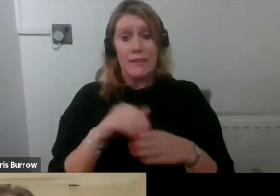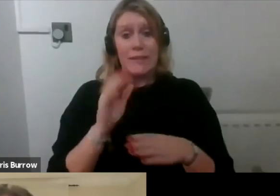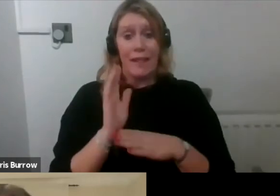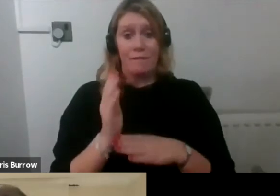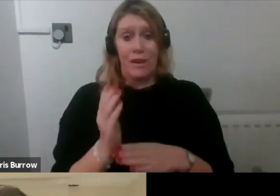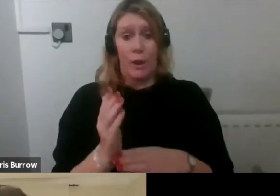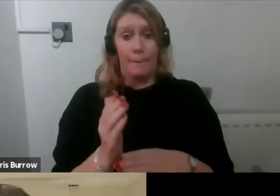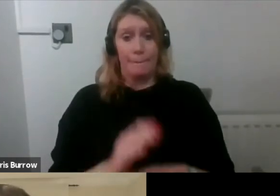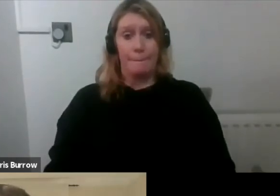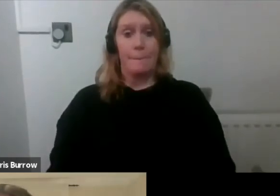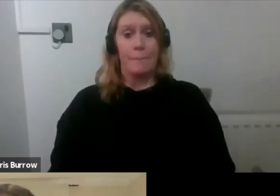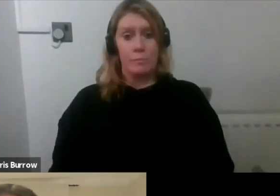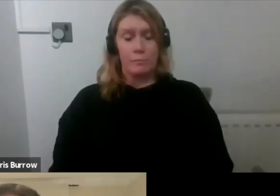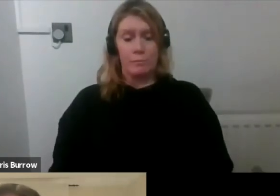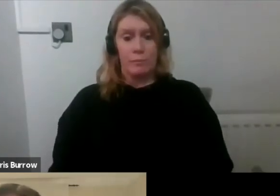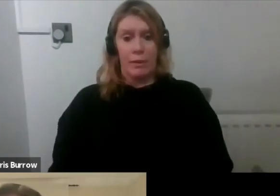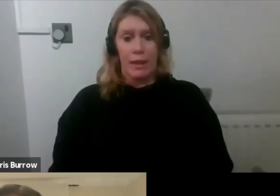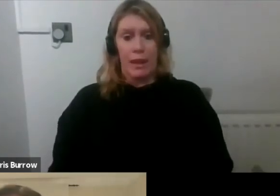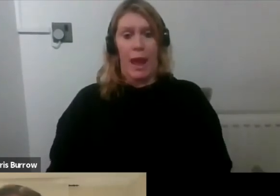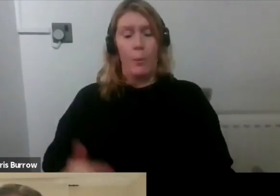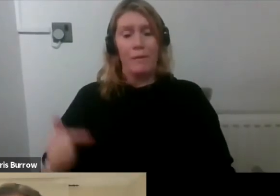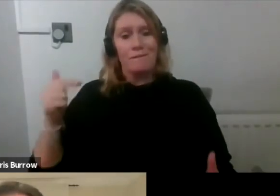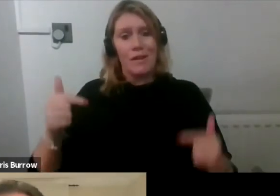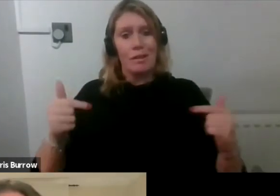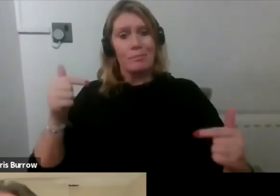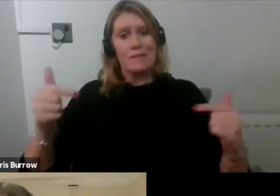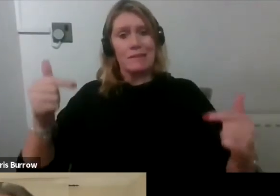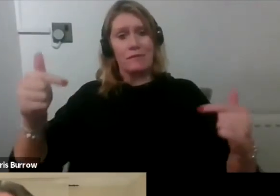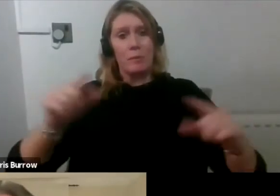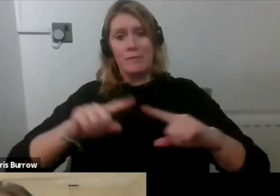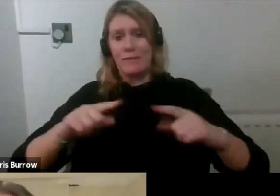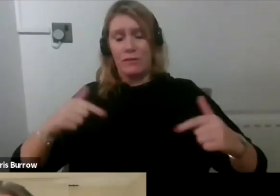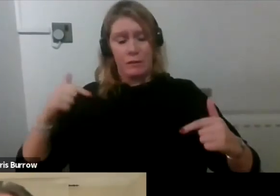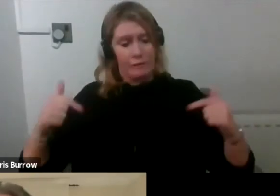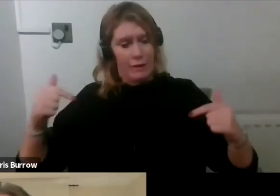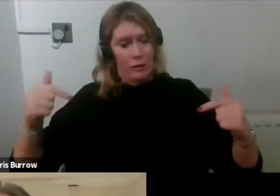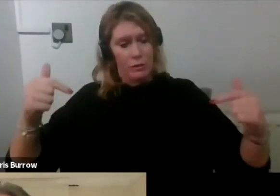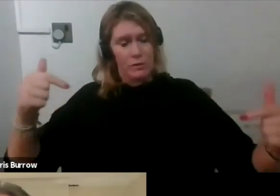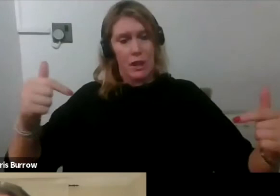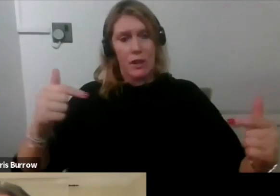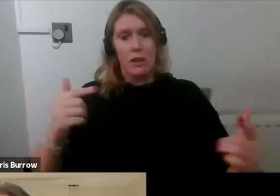shot it all from different angles and stuff. So we went to real degrees of